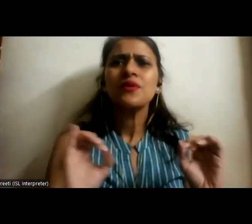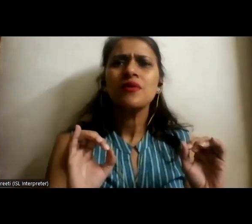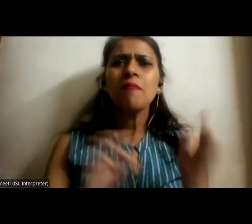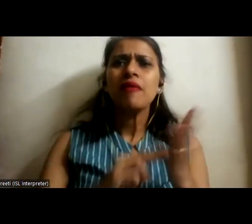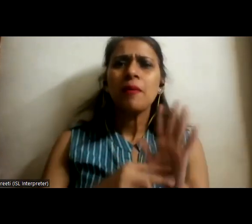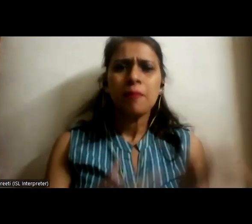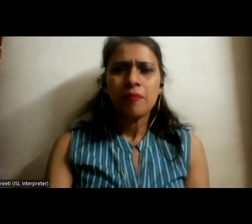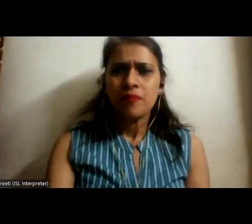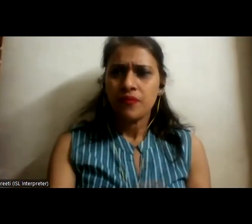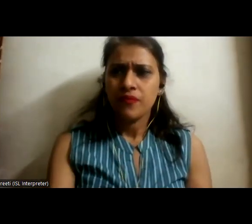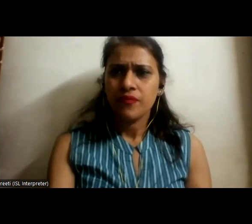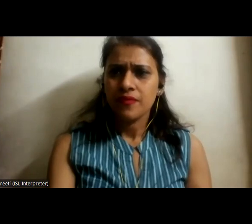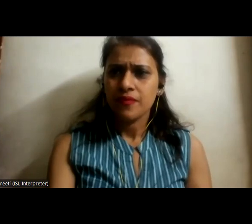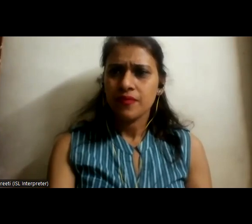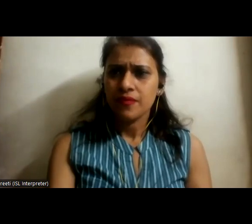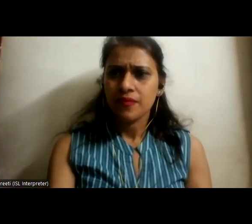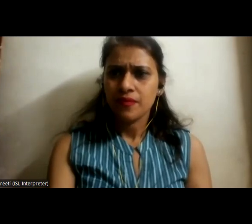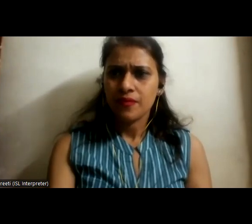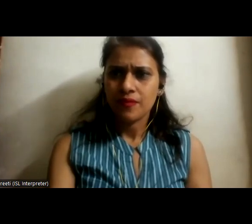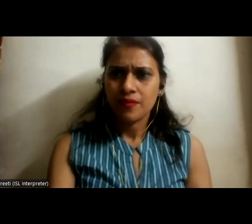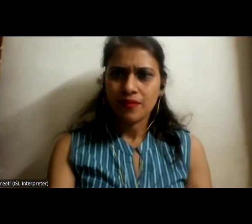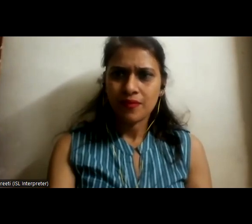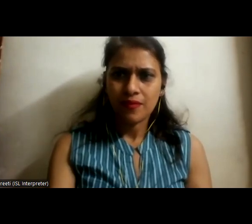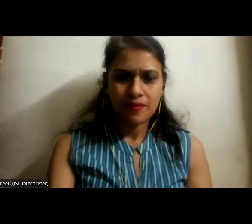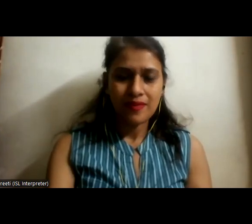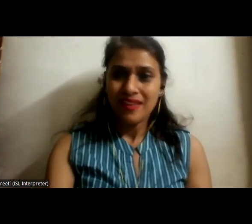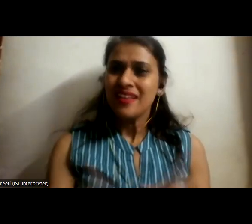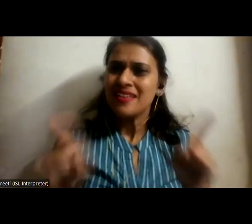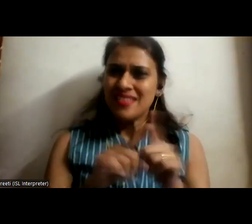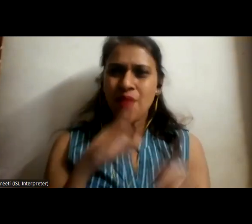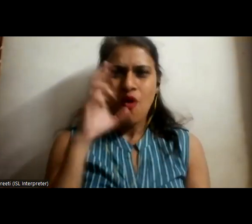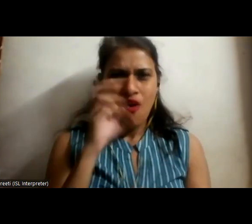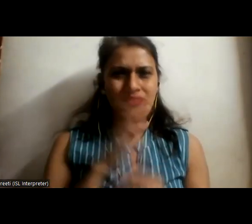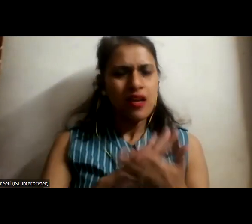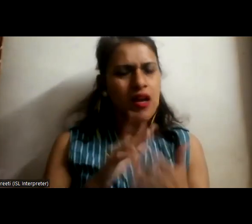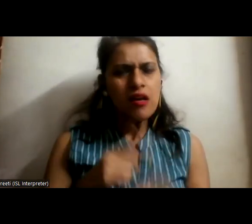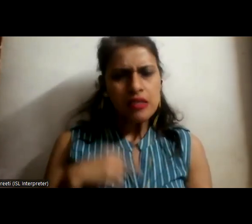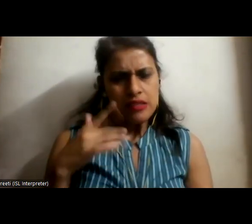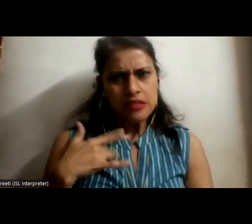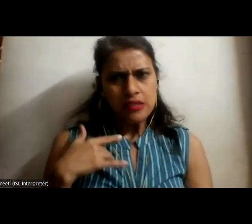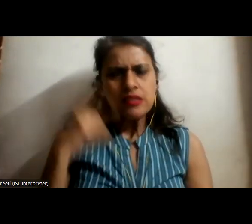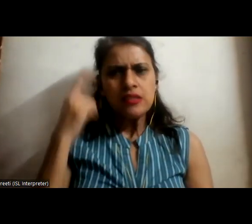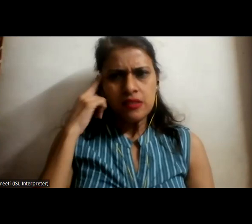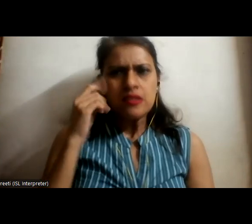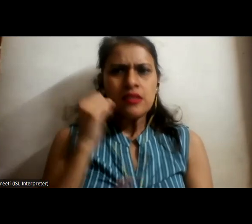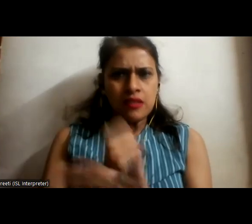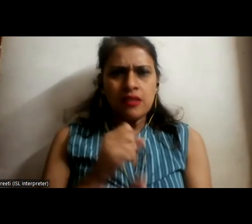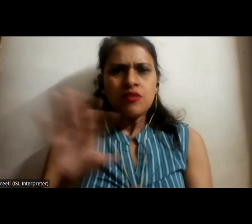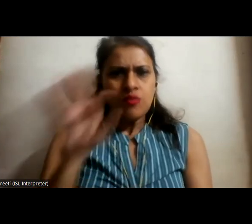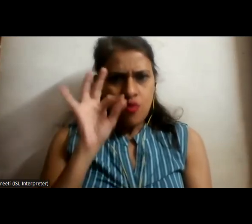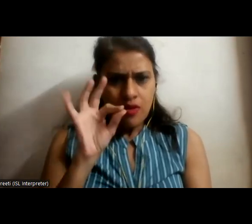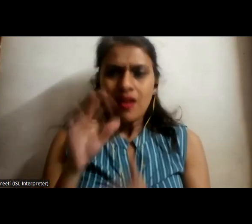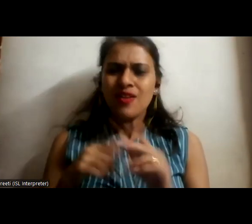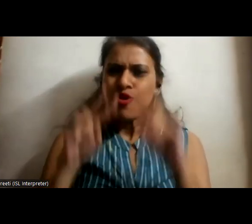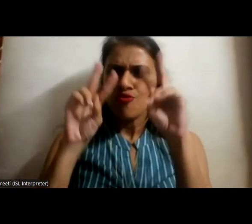need at a very early stage during my graduation that this should be taken up and it should be, discussed as a subject